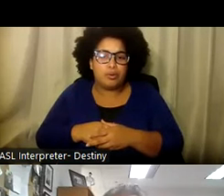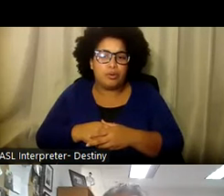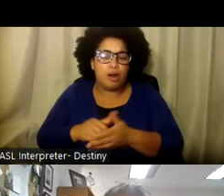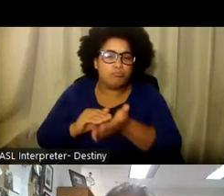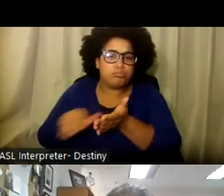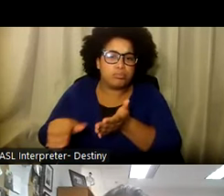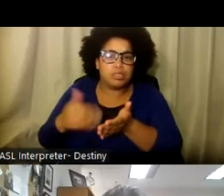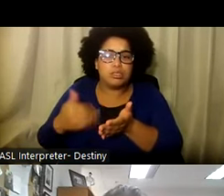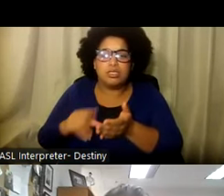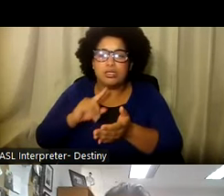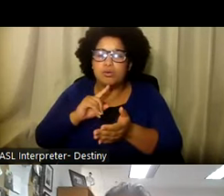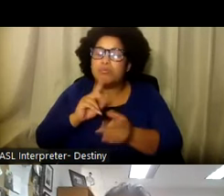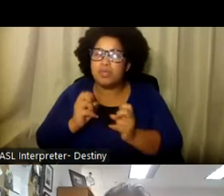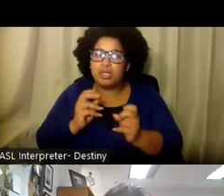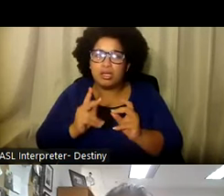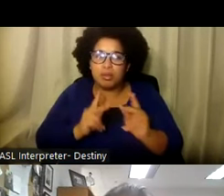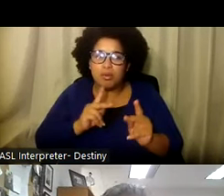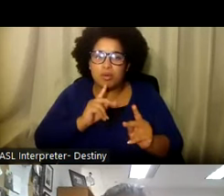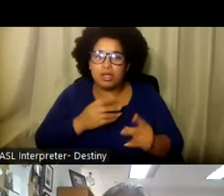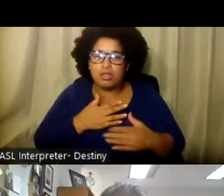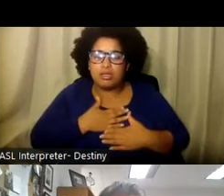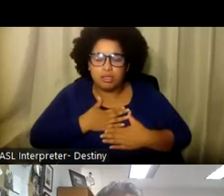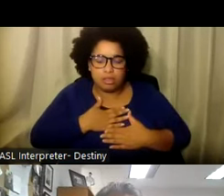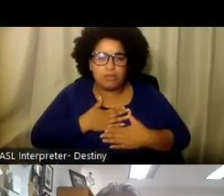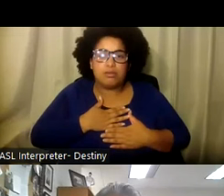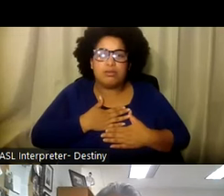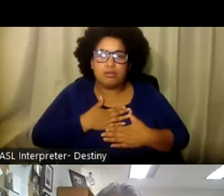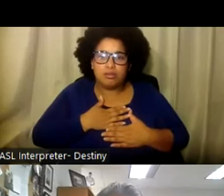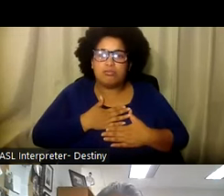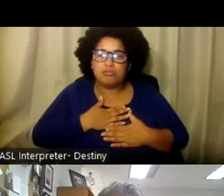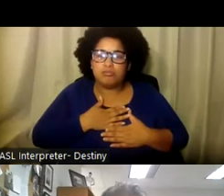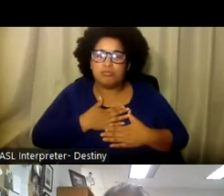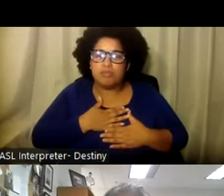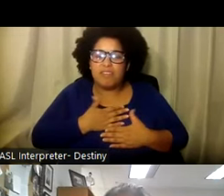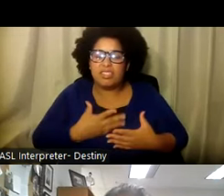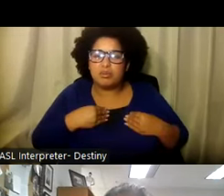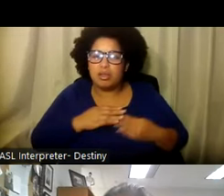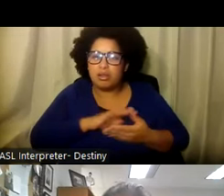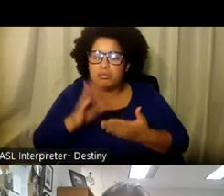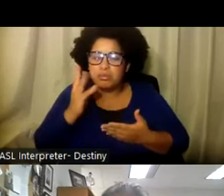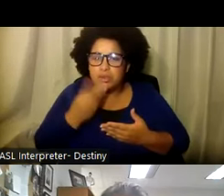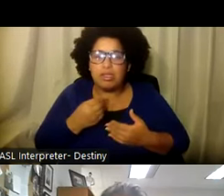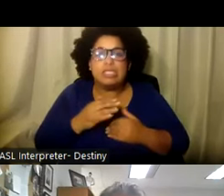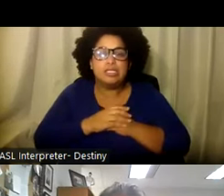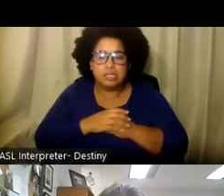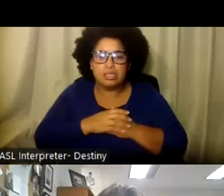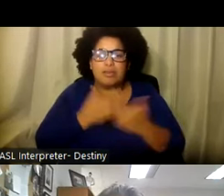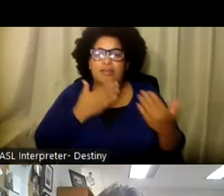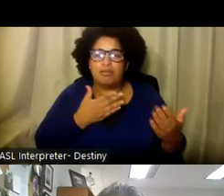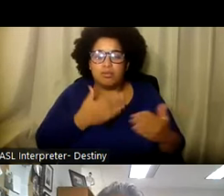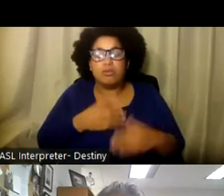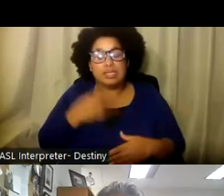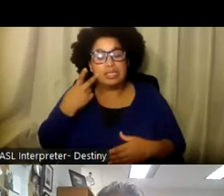a very well-received initiative that was in the budget. And it really, the service